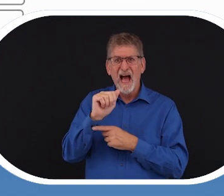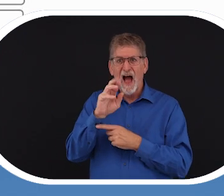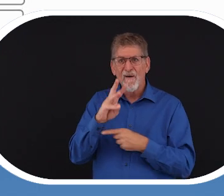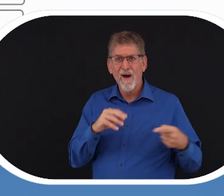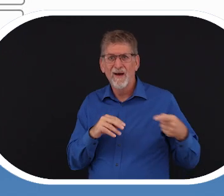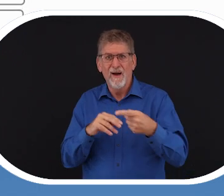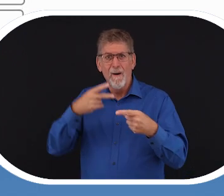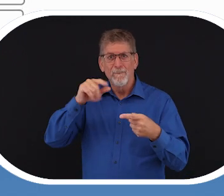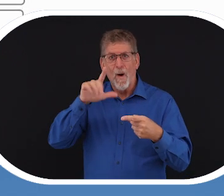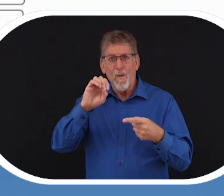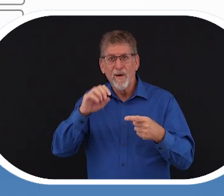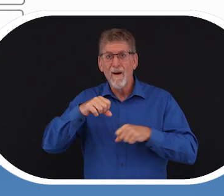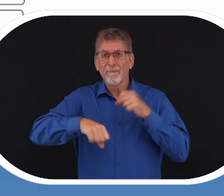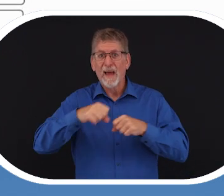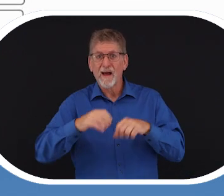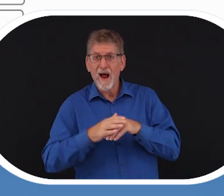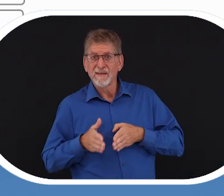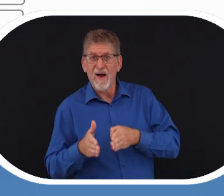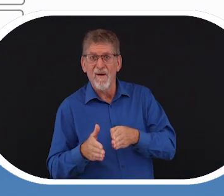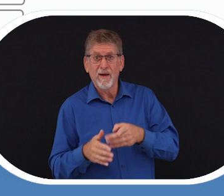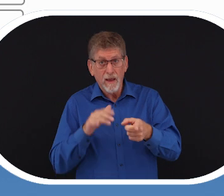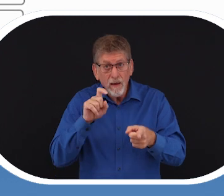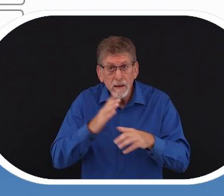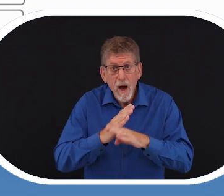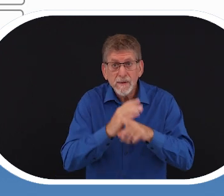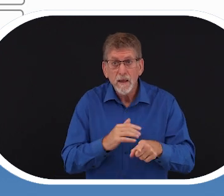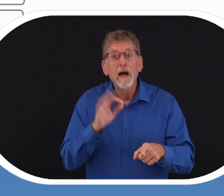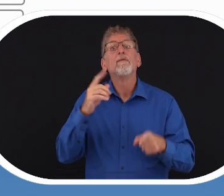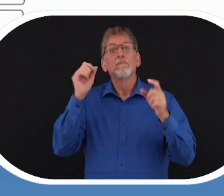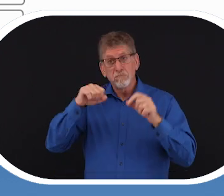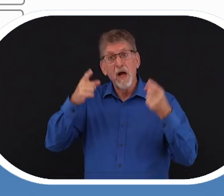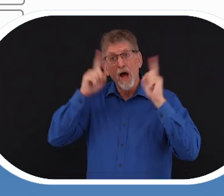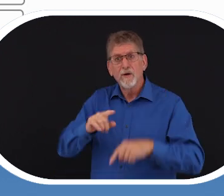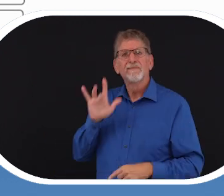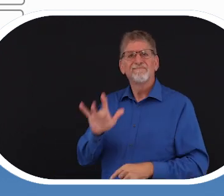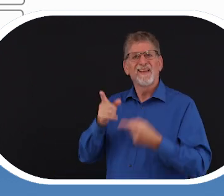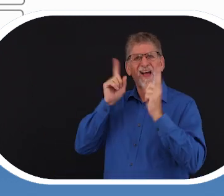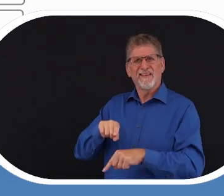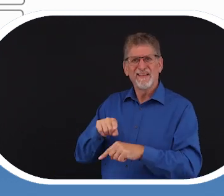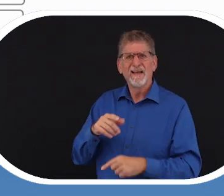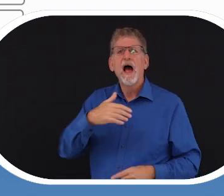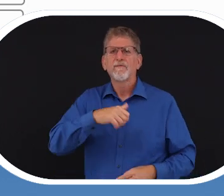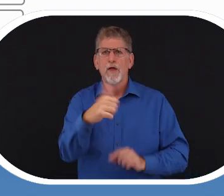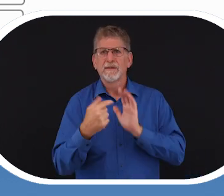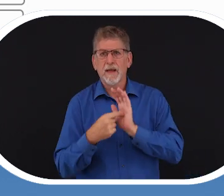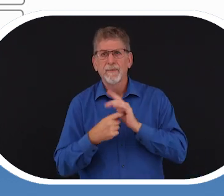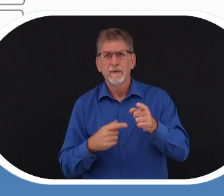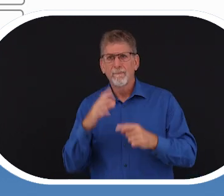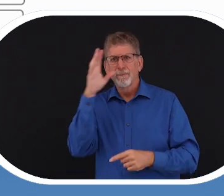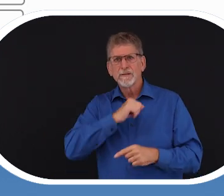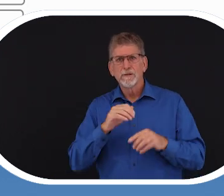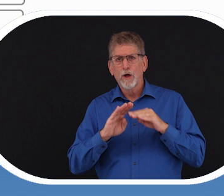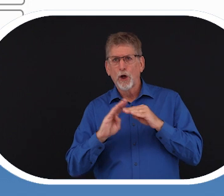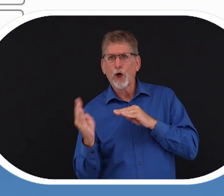and a bike on the sidewalk? Is this an obstacle? If you agree, you would mark agree. Here's another example. Is this a missing